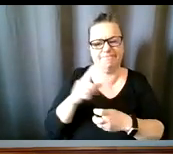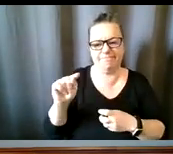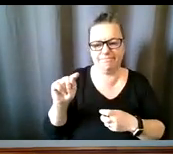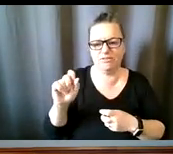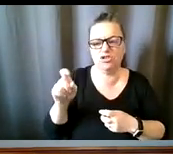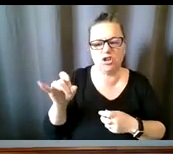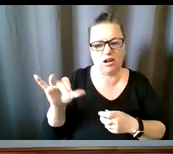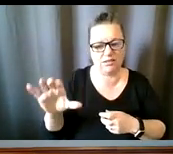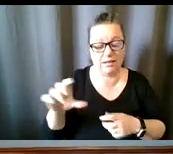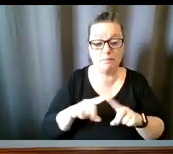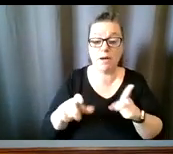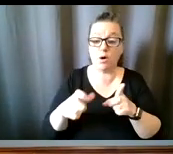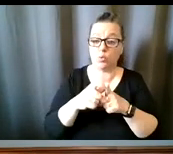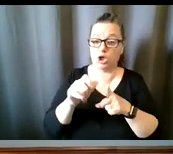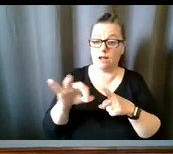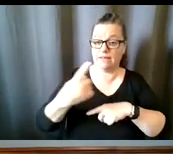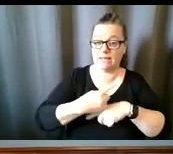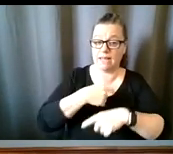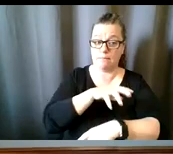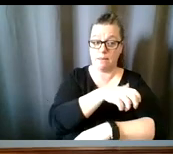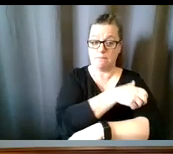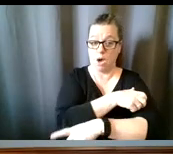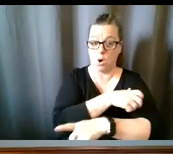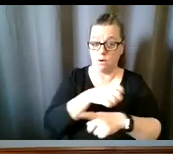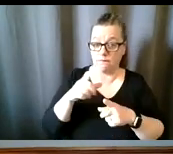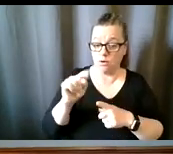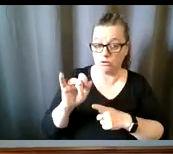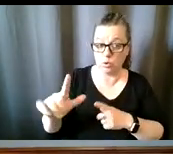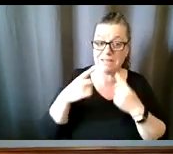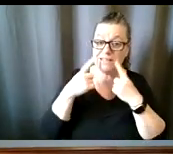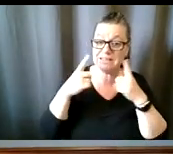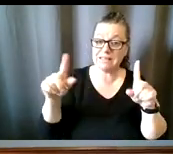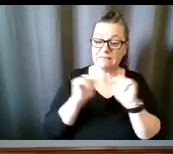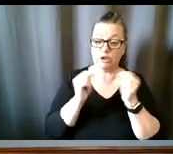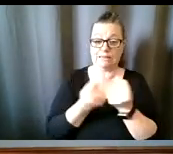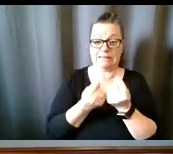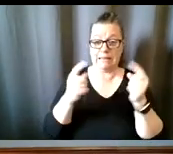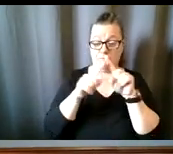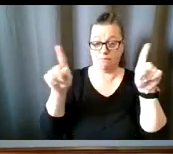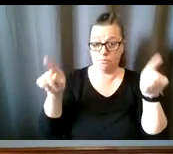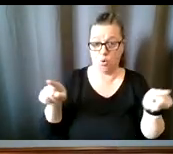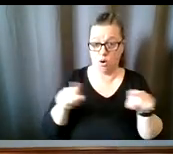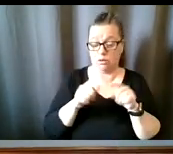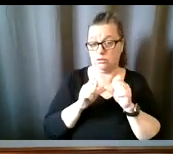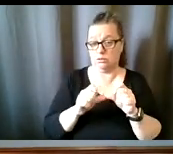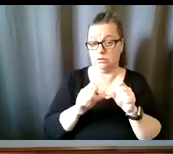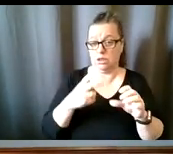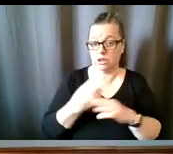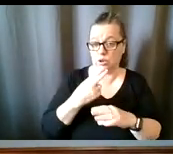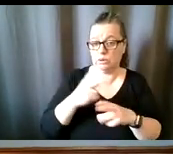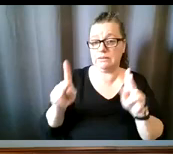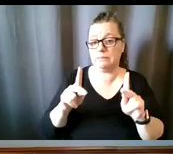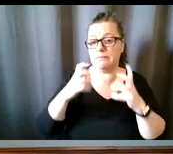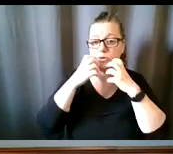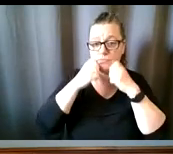word of the day can be a powerful tool. And a successful team board is one that is constantly used and that people really care about each other. And I have